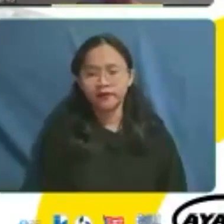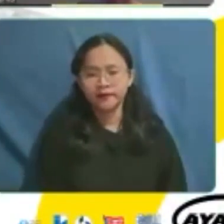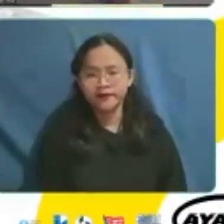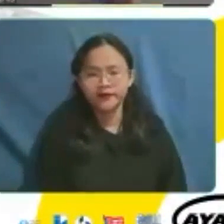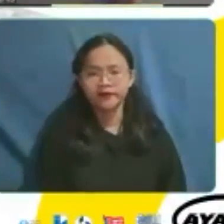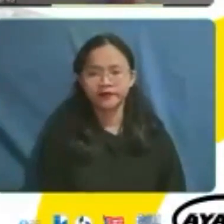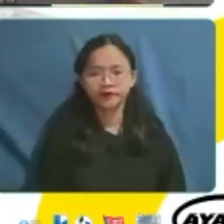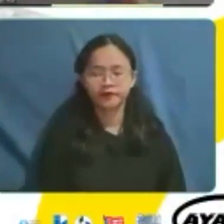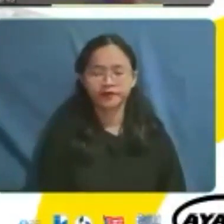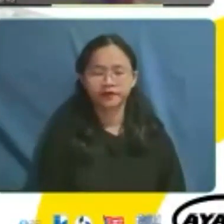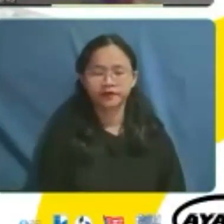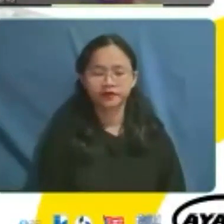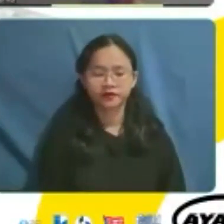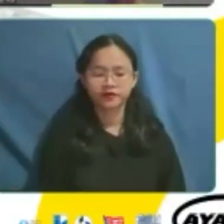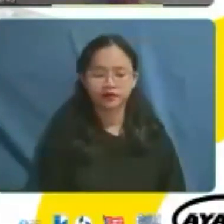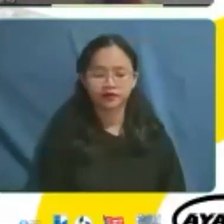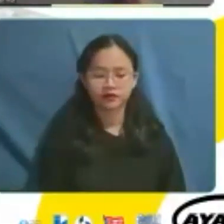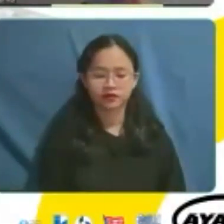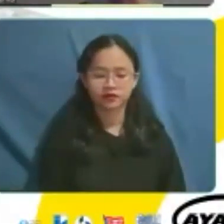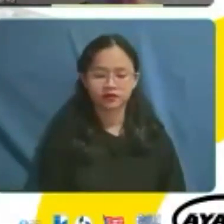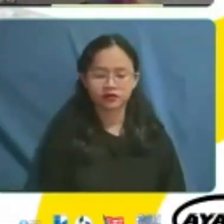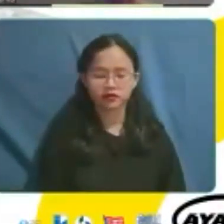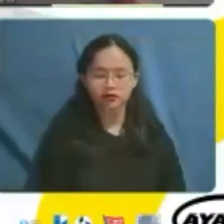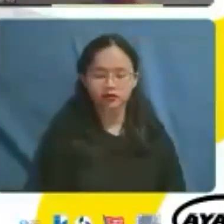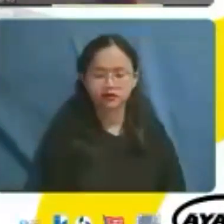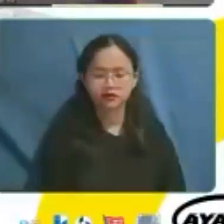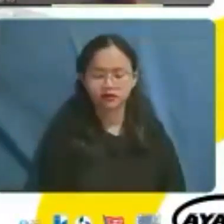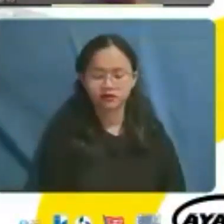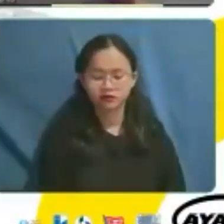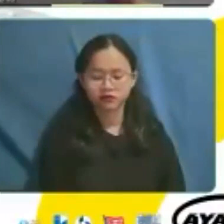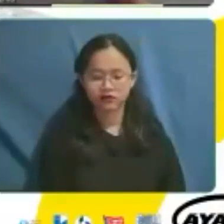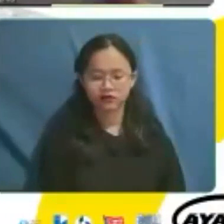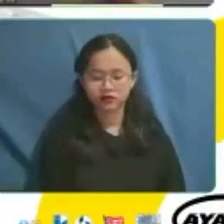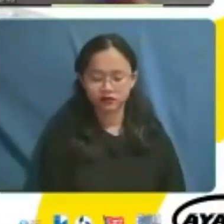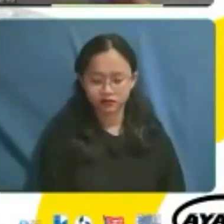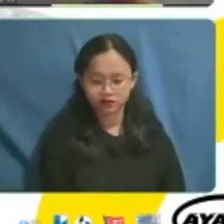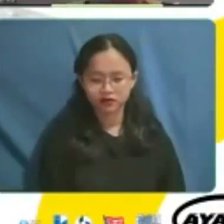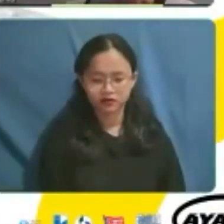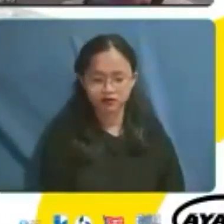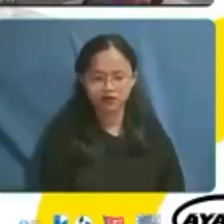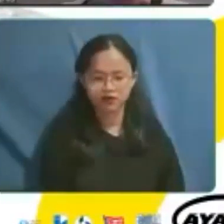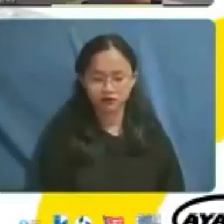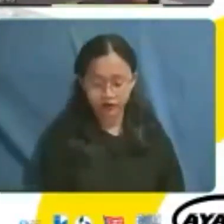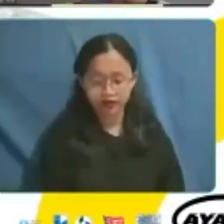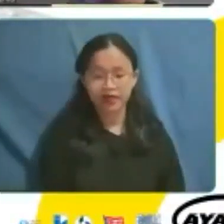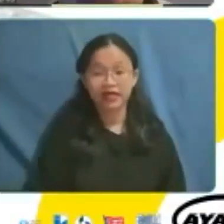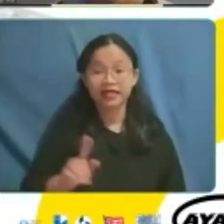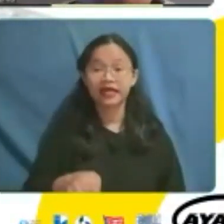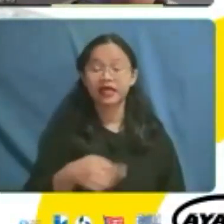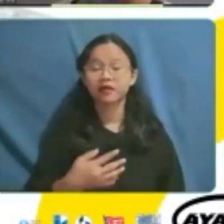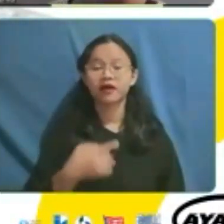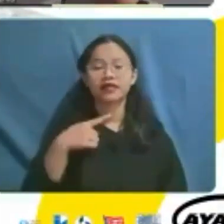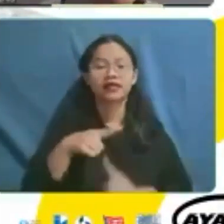COP28 this year, for the first time, there was a health day really focused on looking